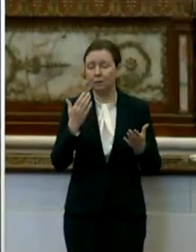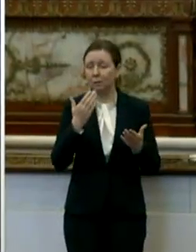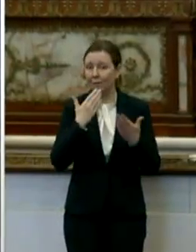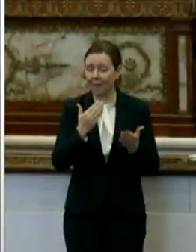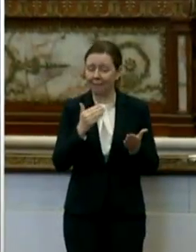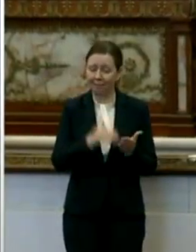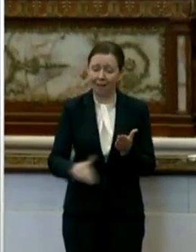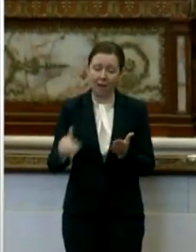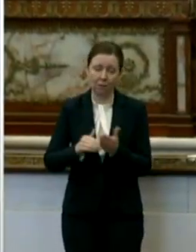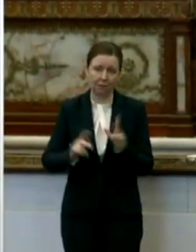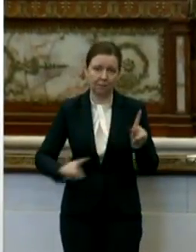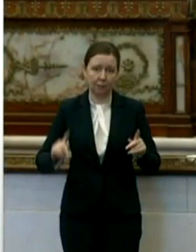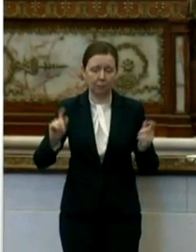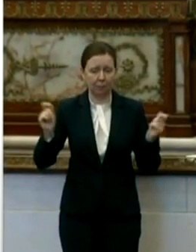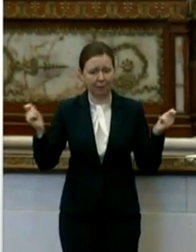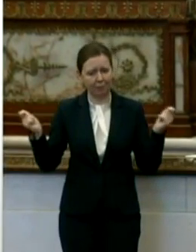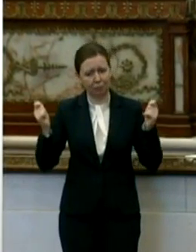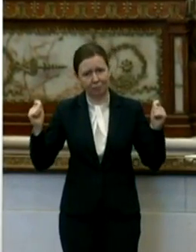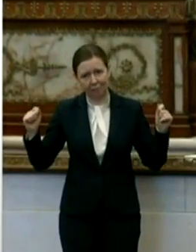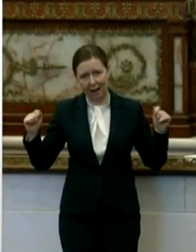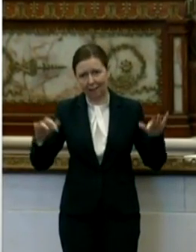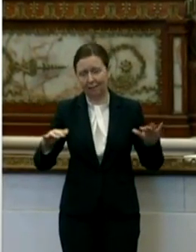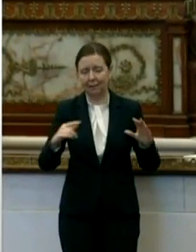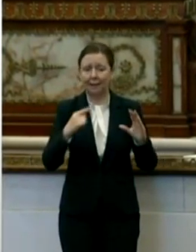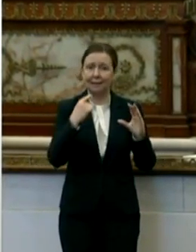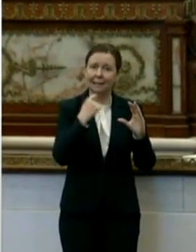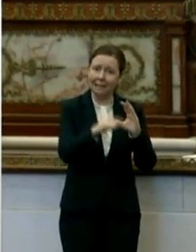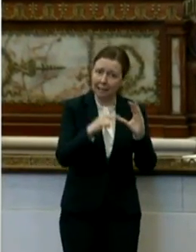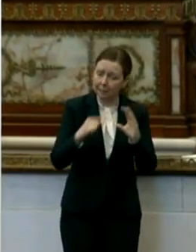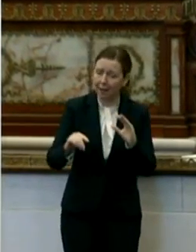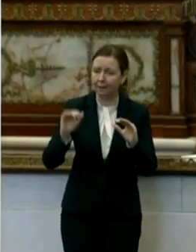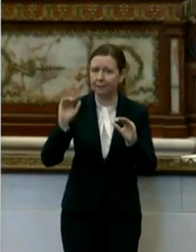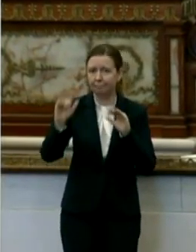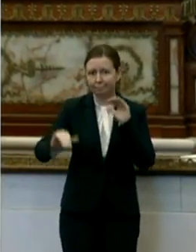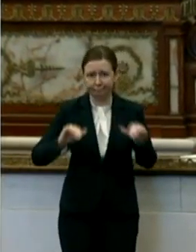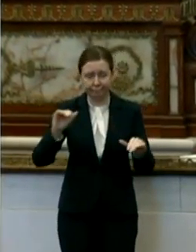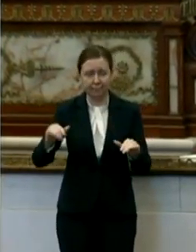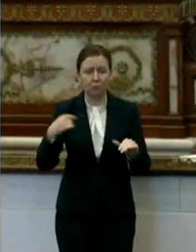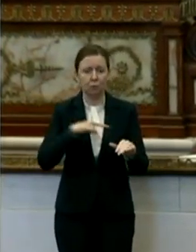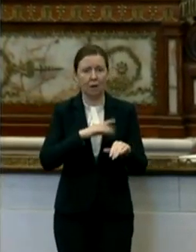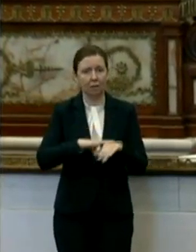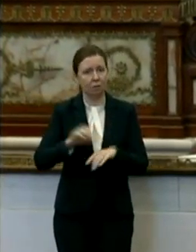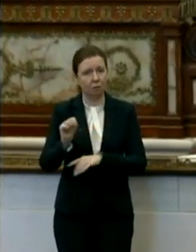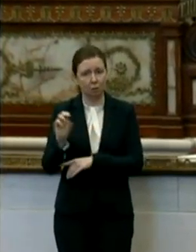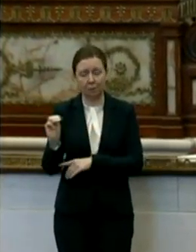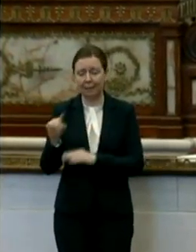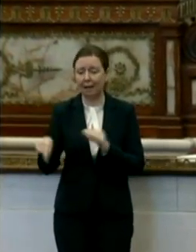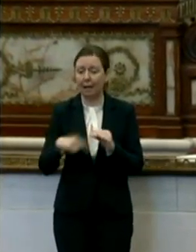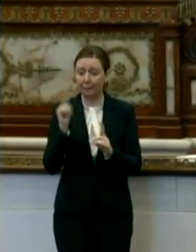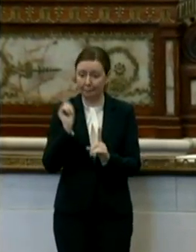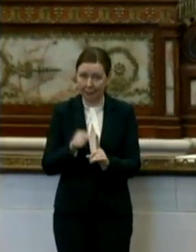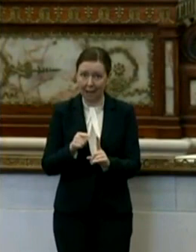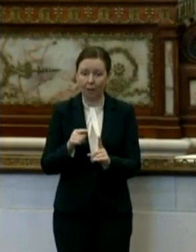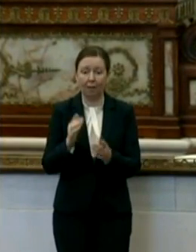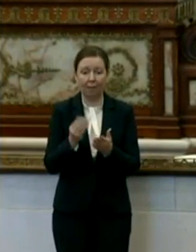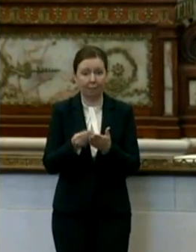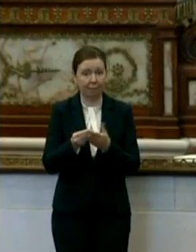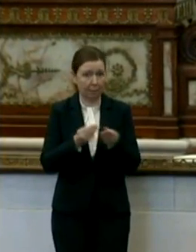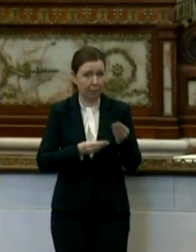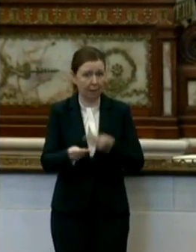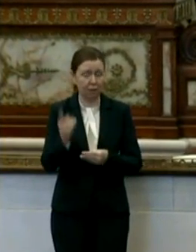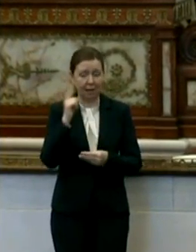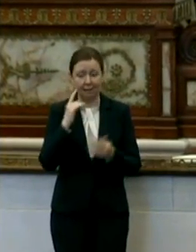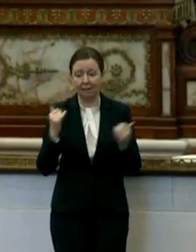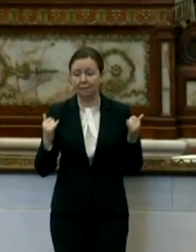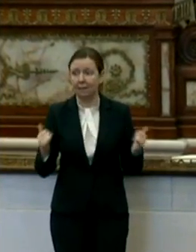of people that rallied and sent emails and reached out to us on social media regarding this budget. I think